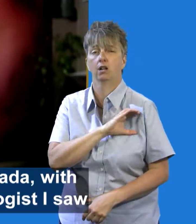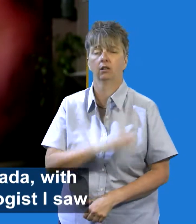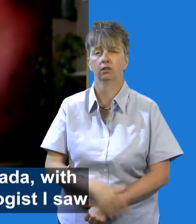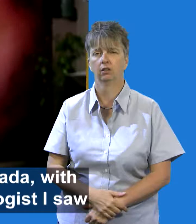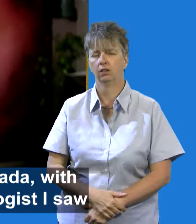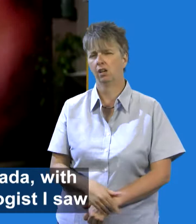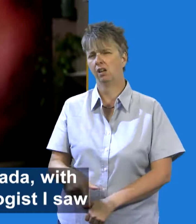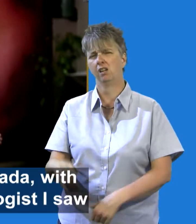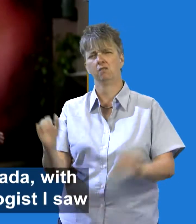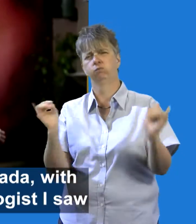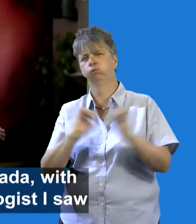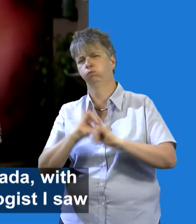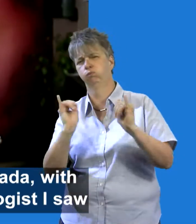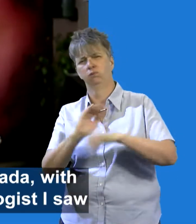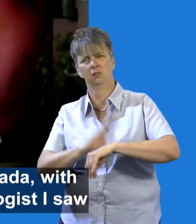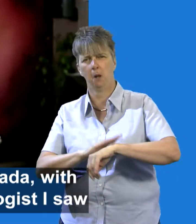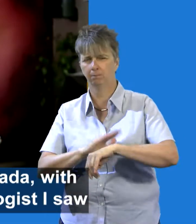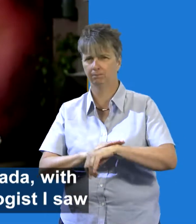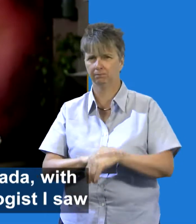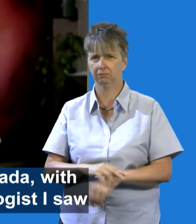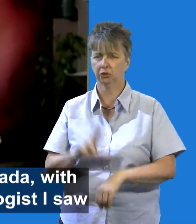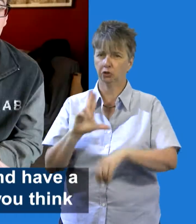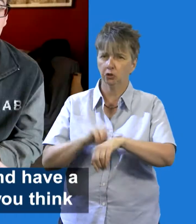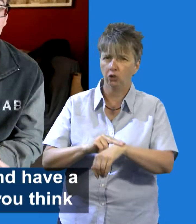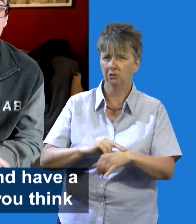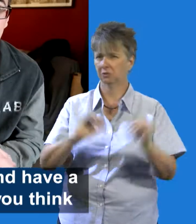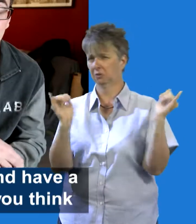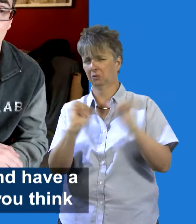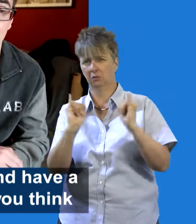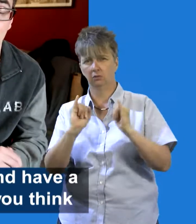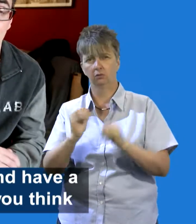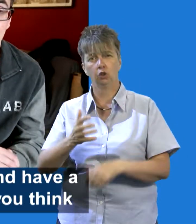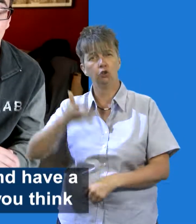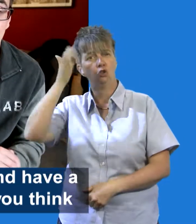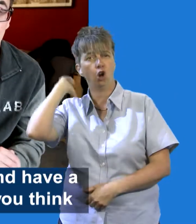Canada with doctors, appalling. And the neurologist I saw said, "I want